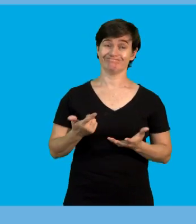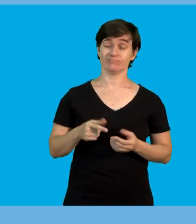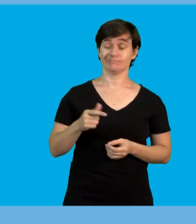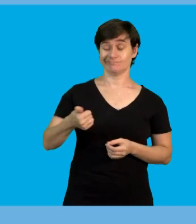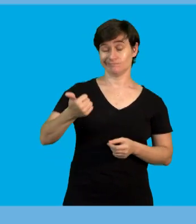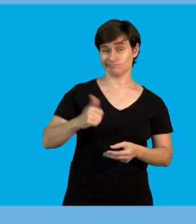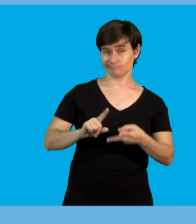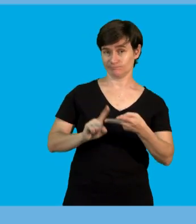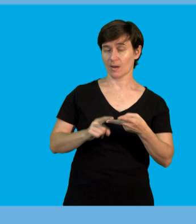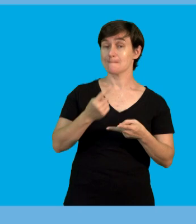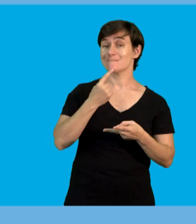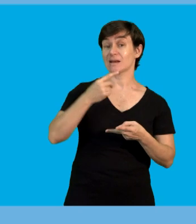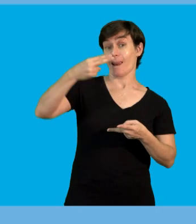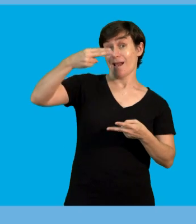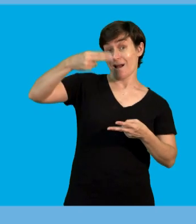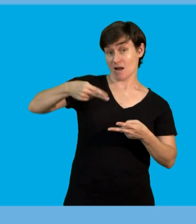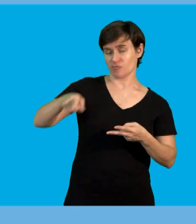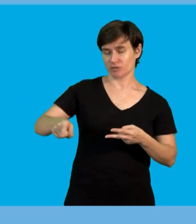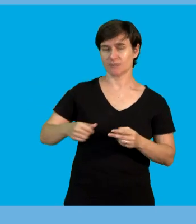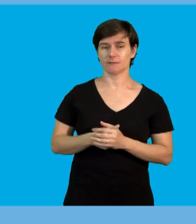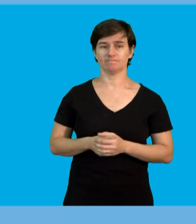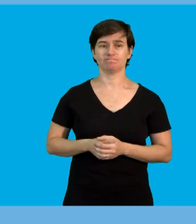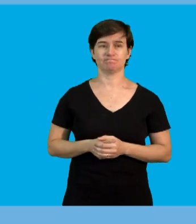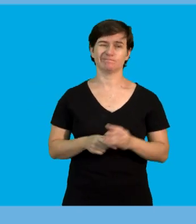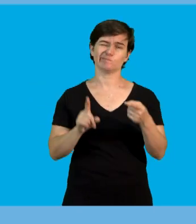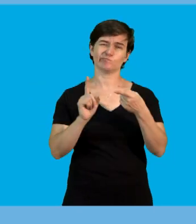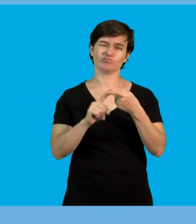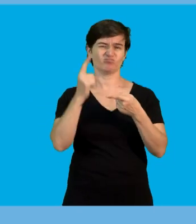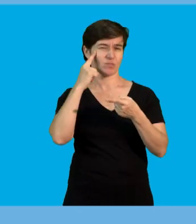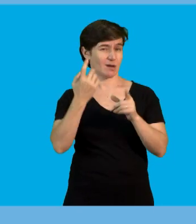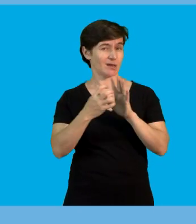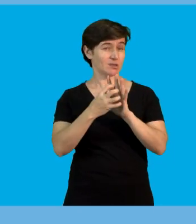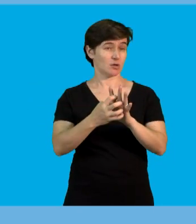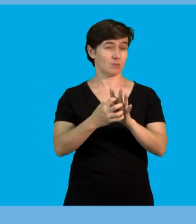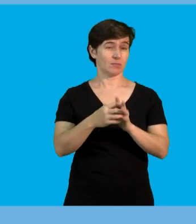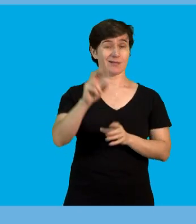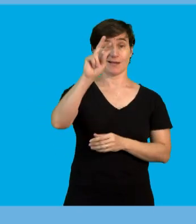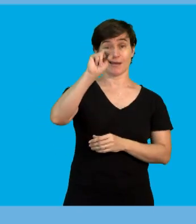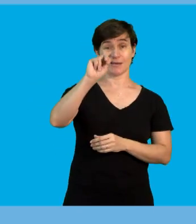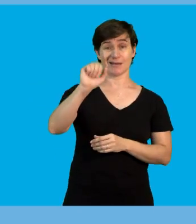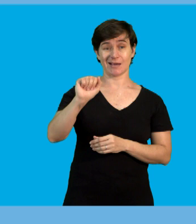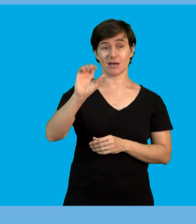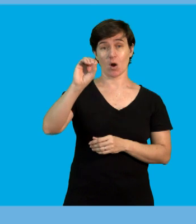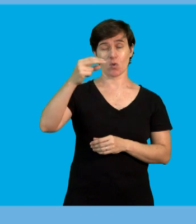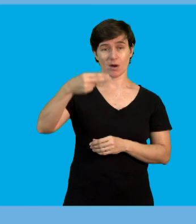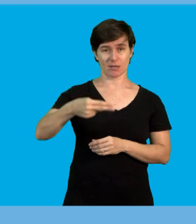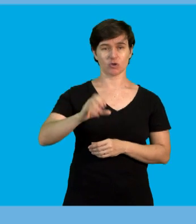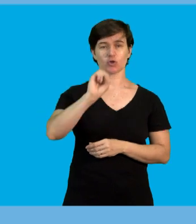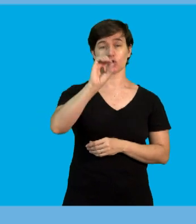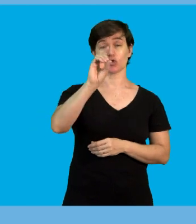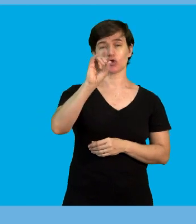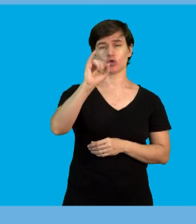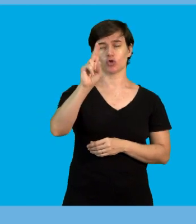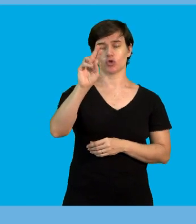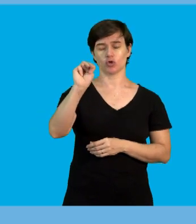It's less than 7. Then metal hydroxides, number 1, and then we can think of